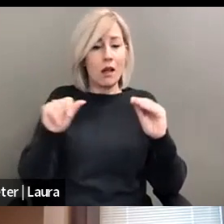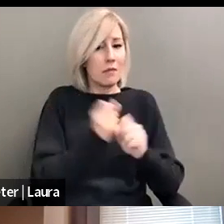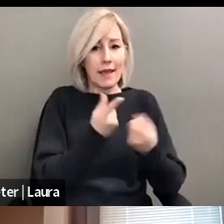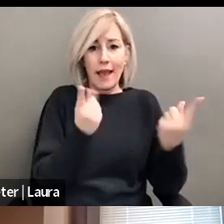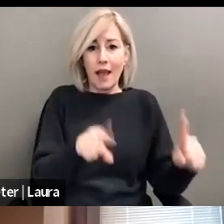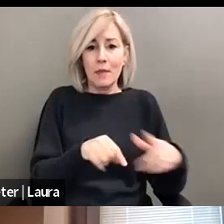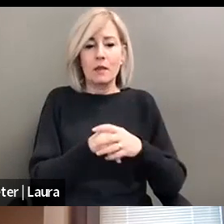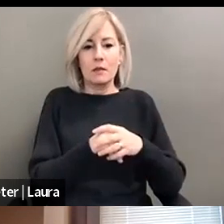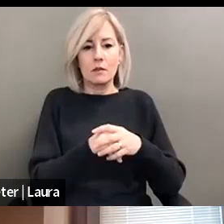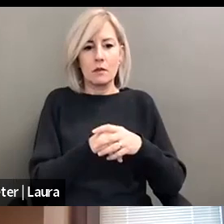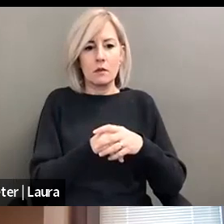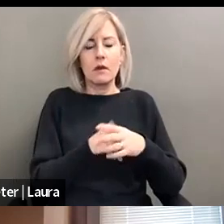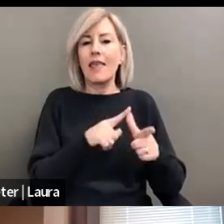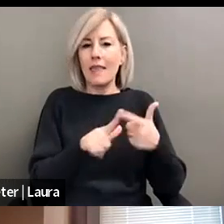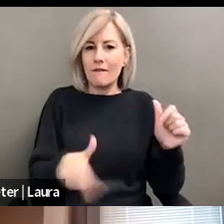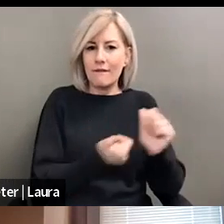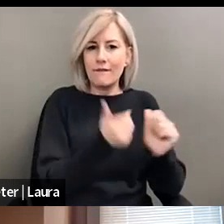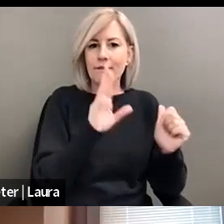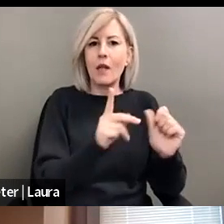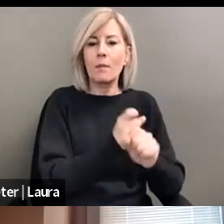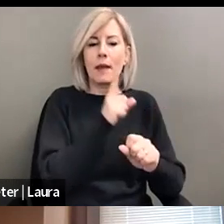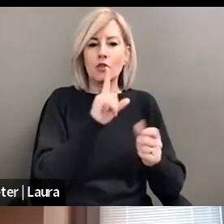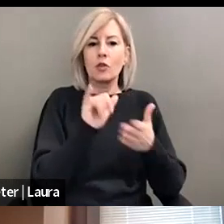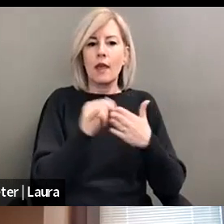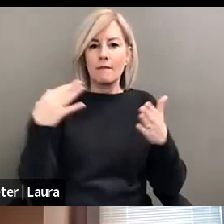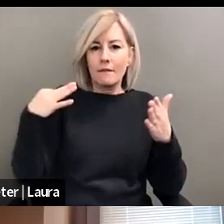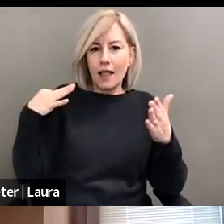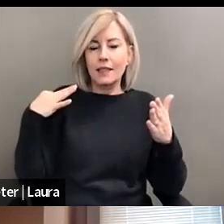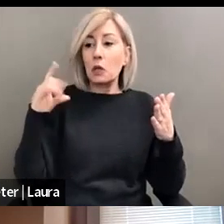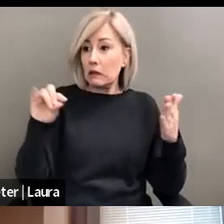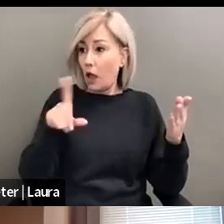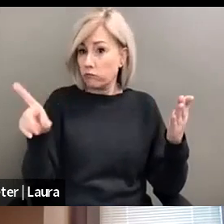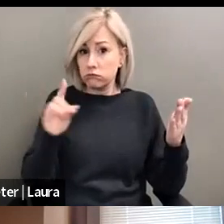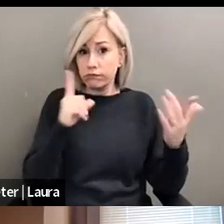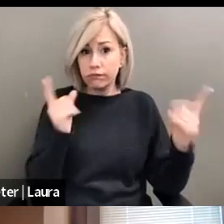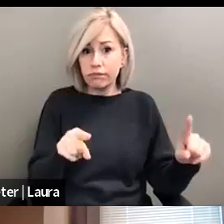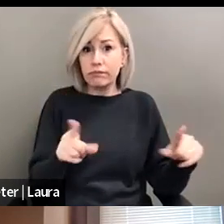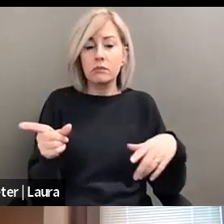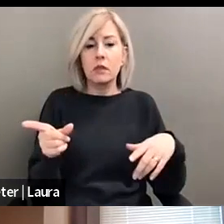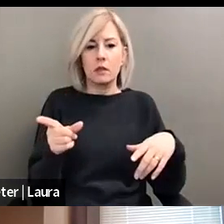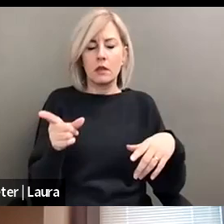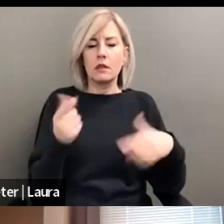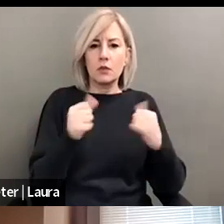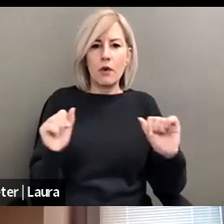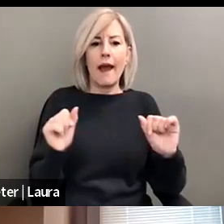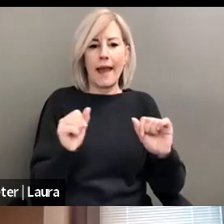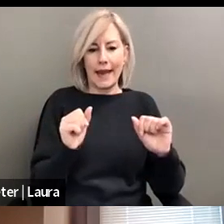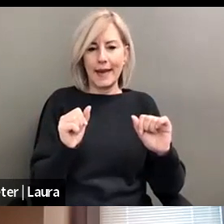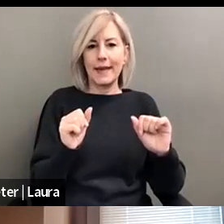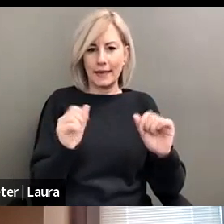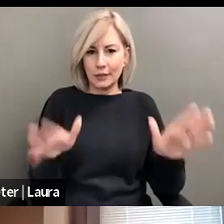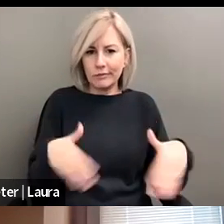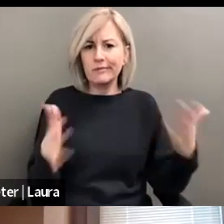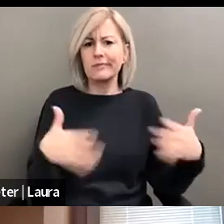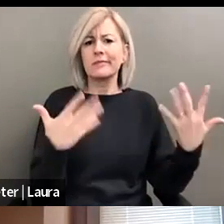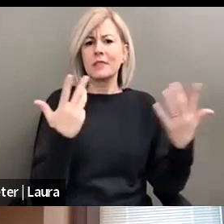and then follow up to make sure that that volunteer did report, or try to get some traction there to